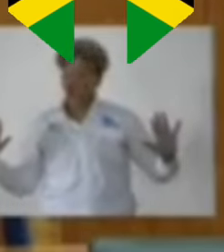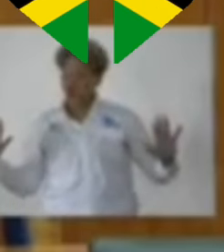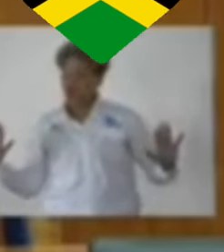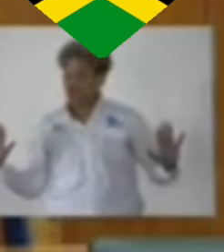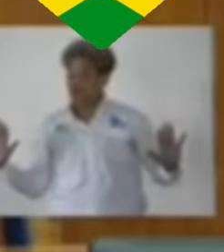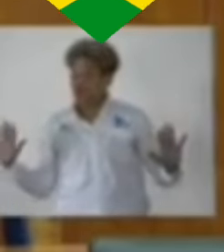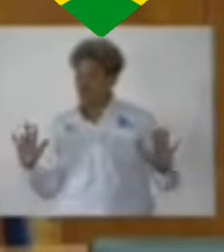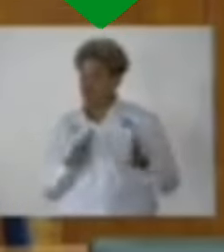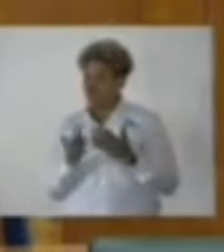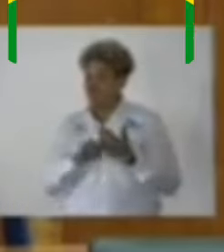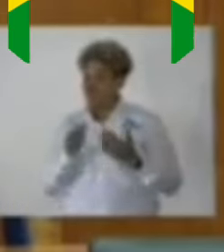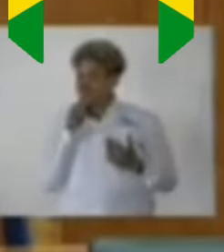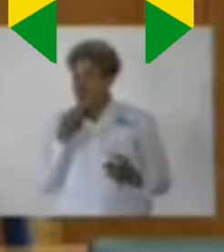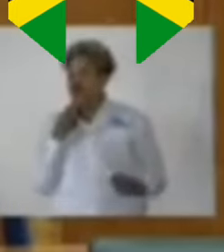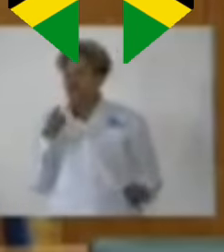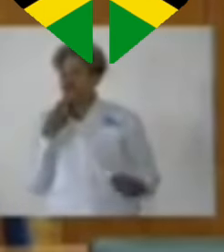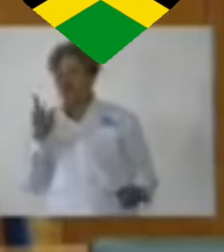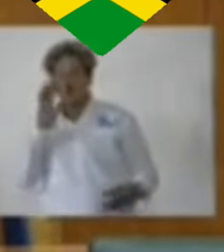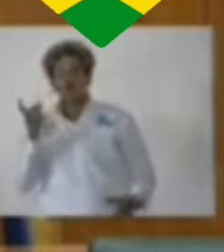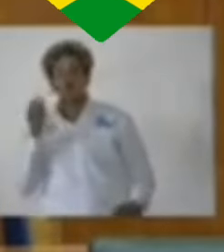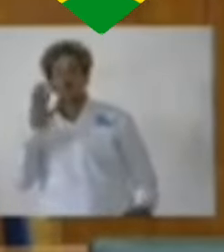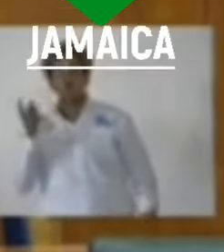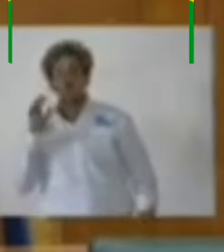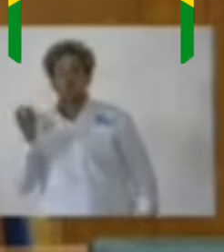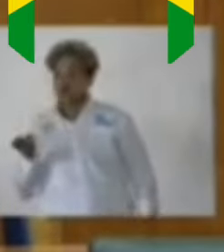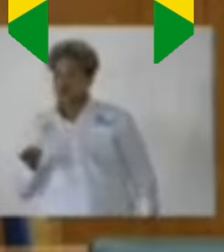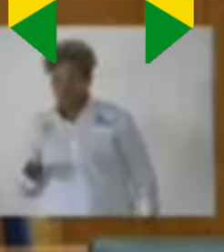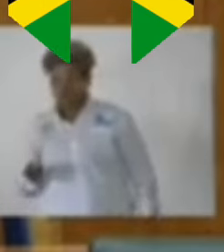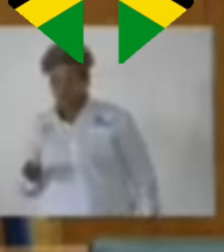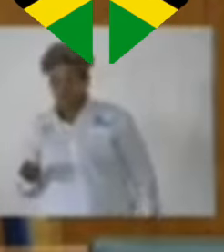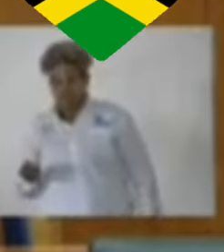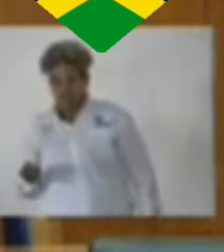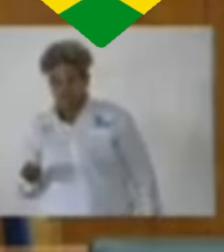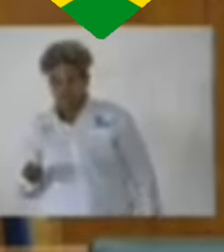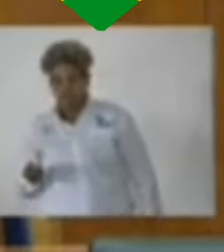of projects. So Senator Samuda,